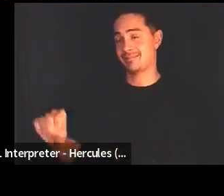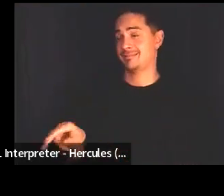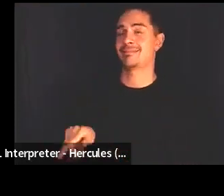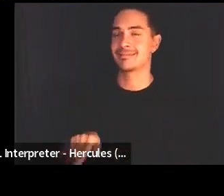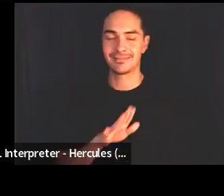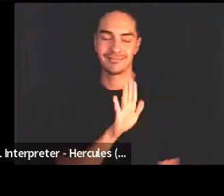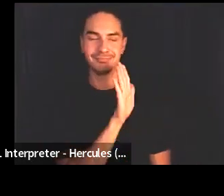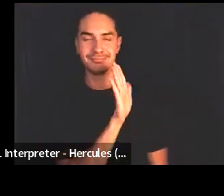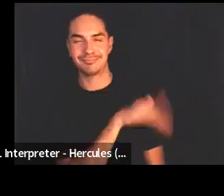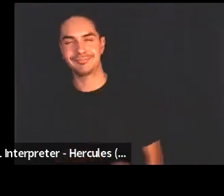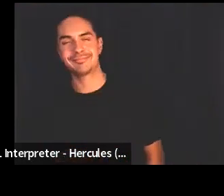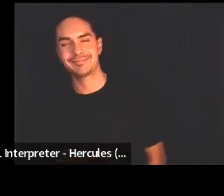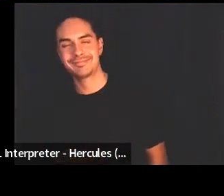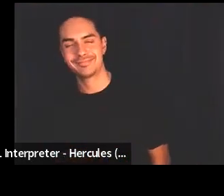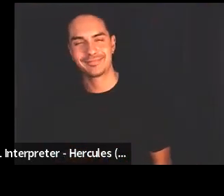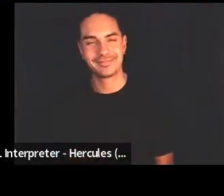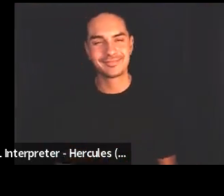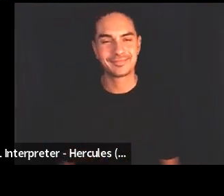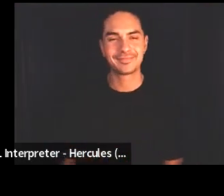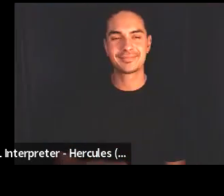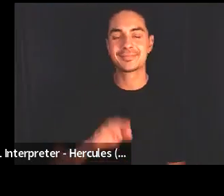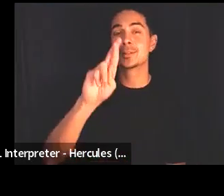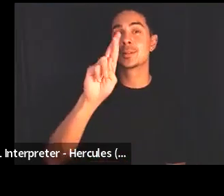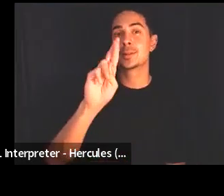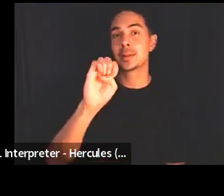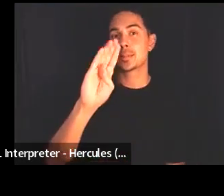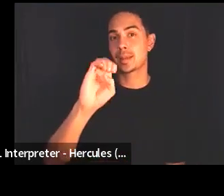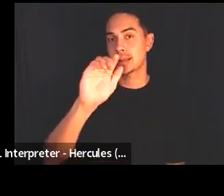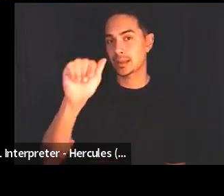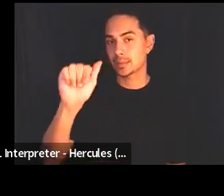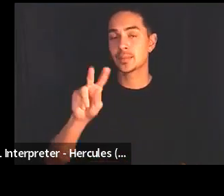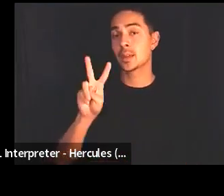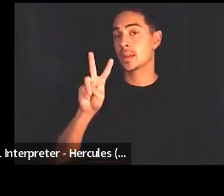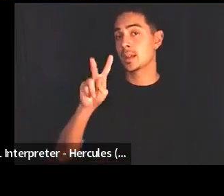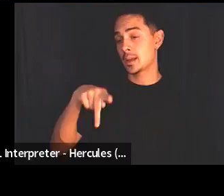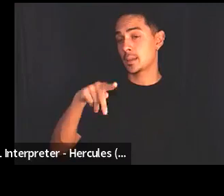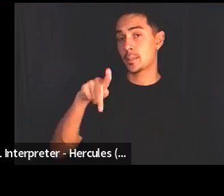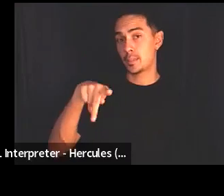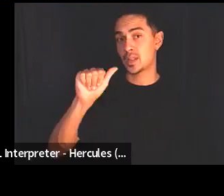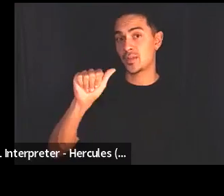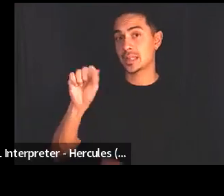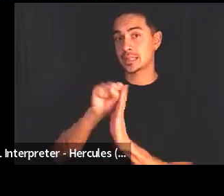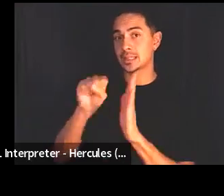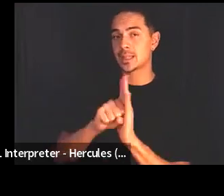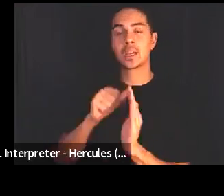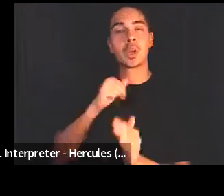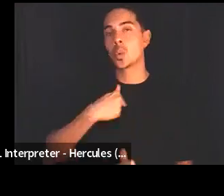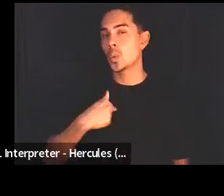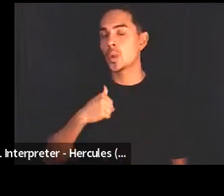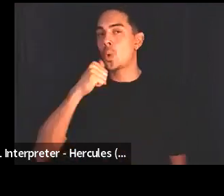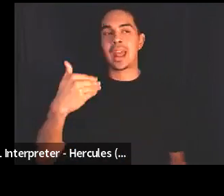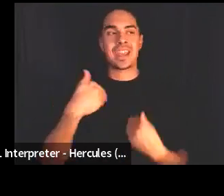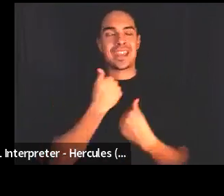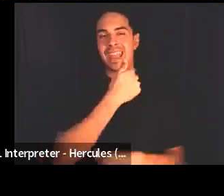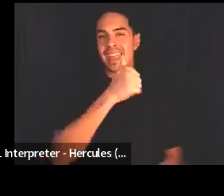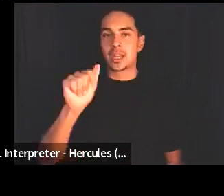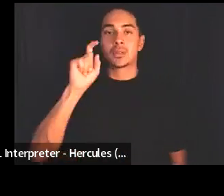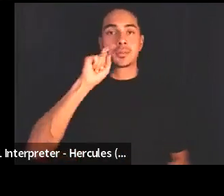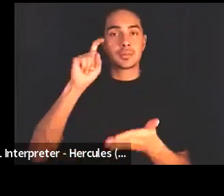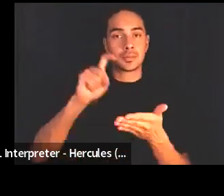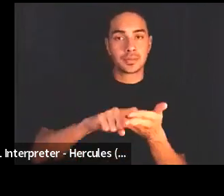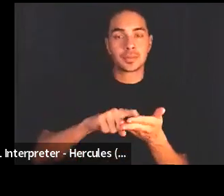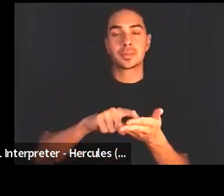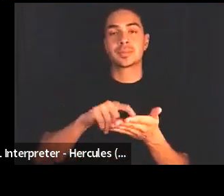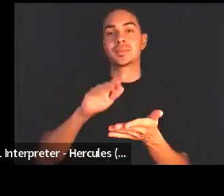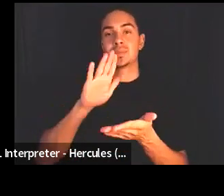So I live in Pennsylvania. We don't have a state recognized or federally recognized tribe, but we have the Carlisle Indian School,